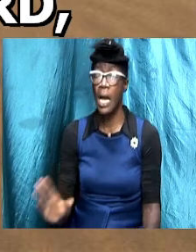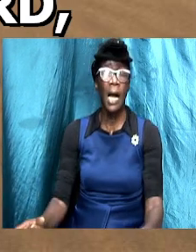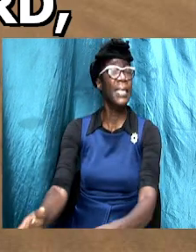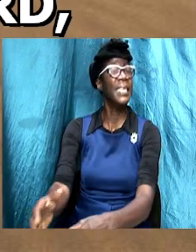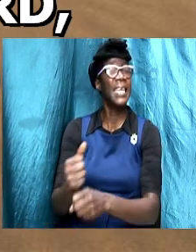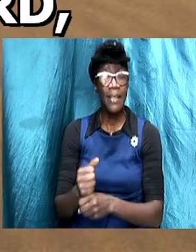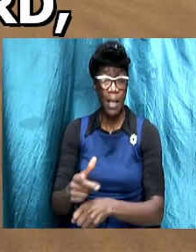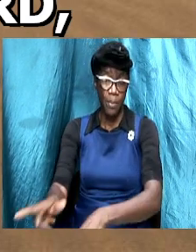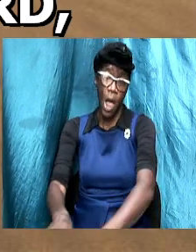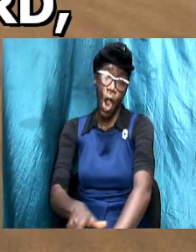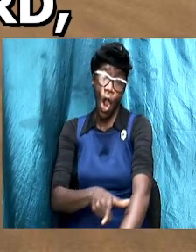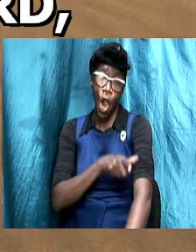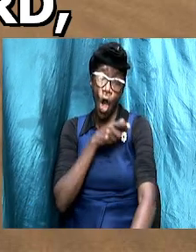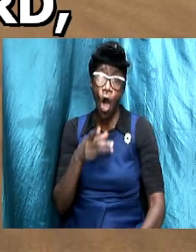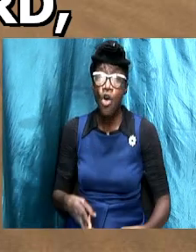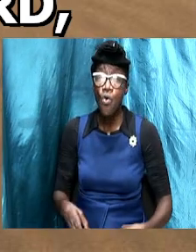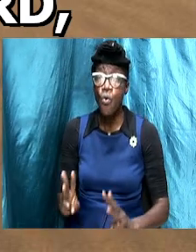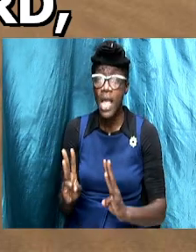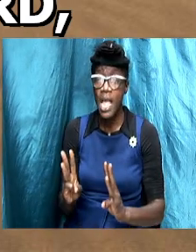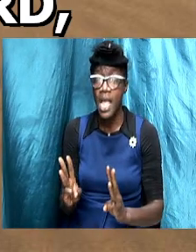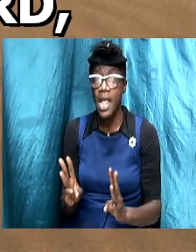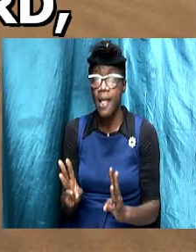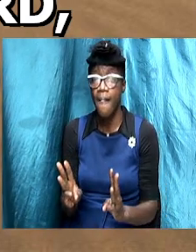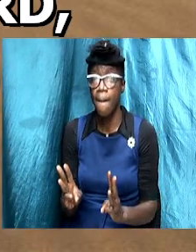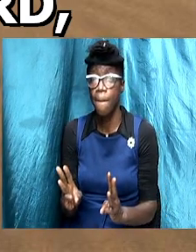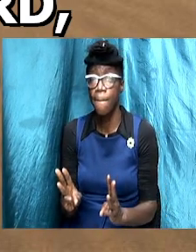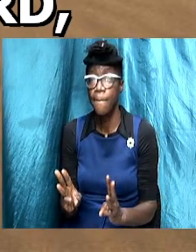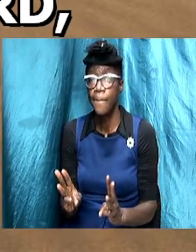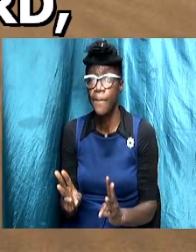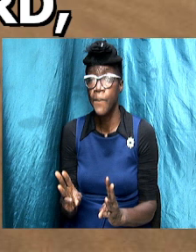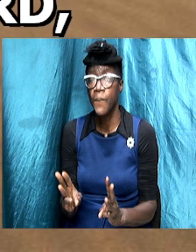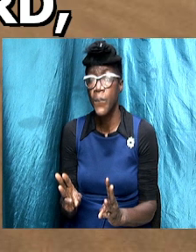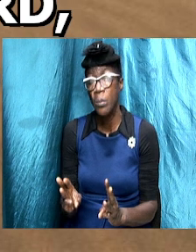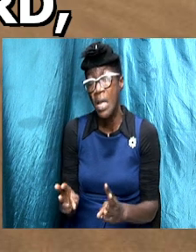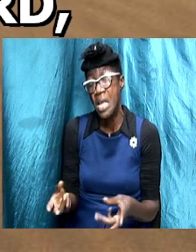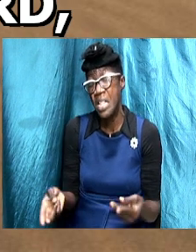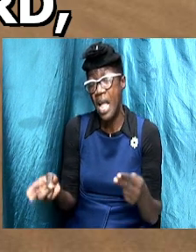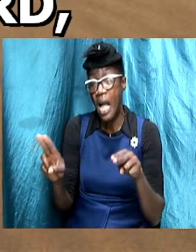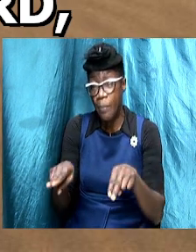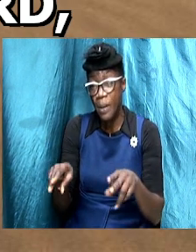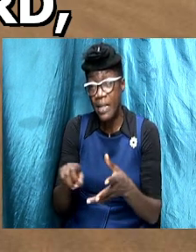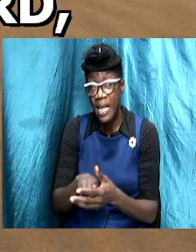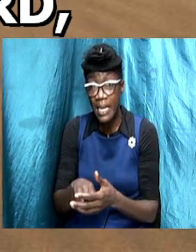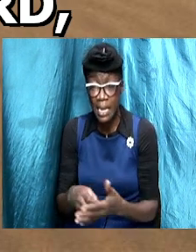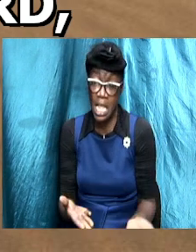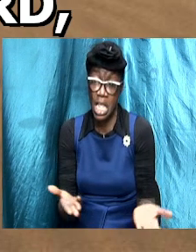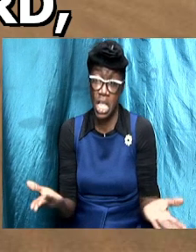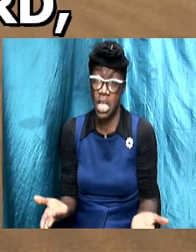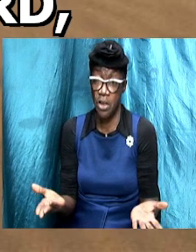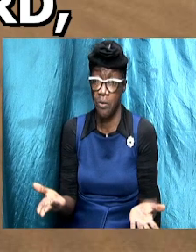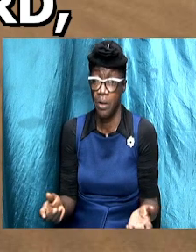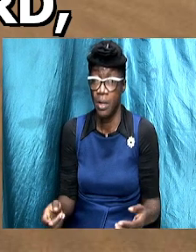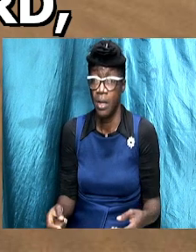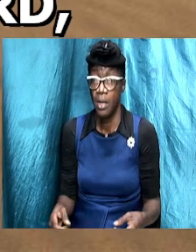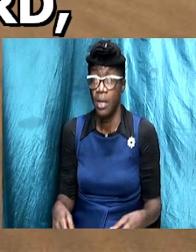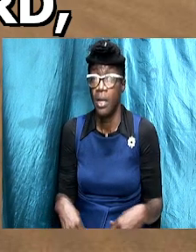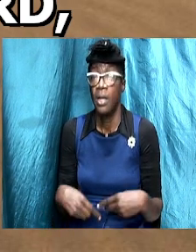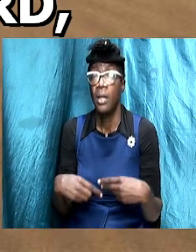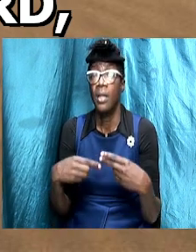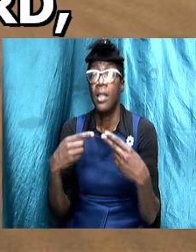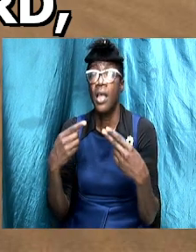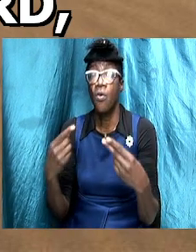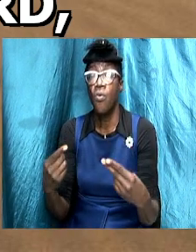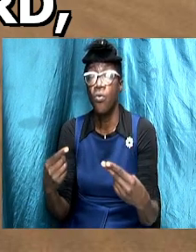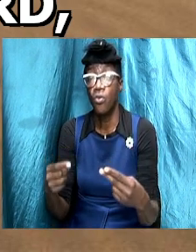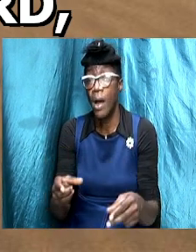the long way. The long way. And it so happened that here it is that they went the region, the